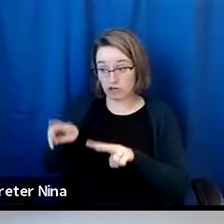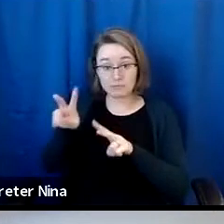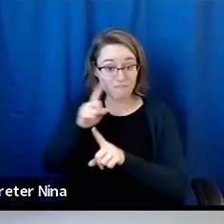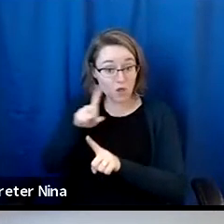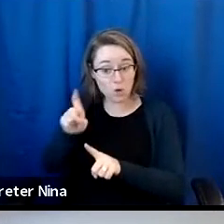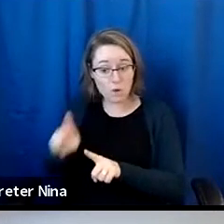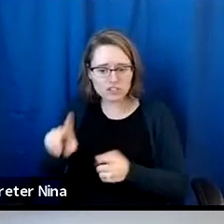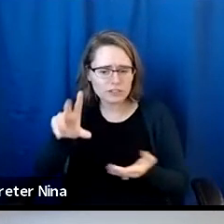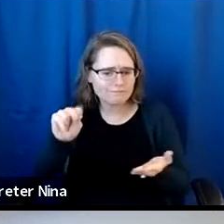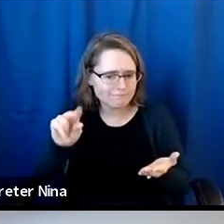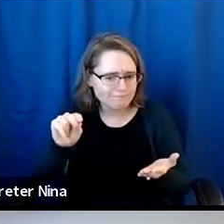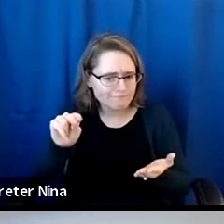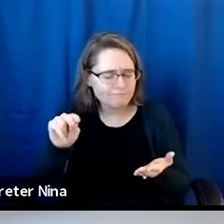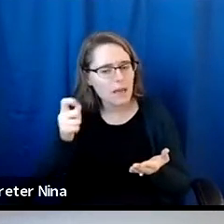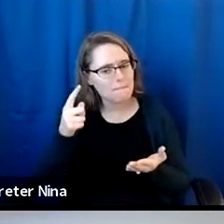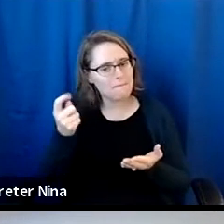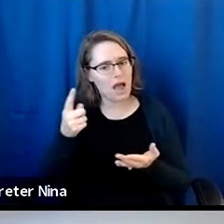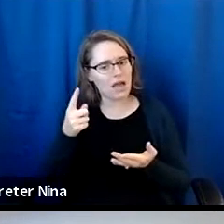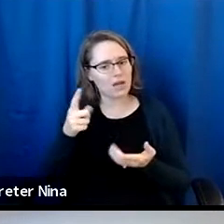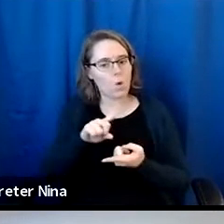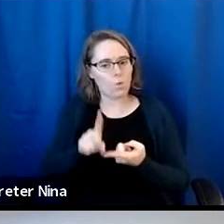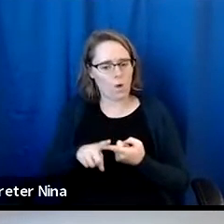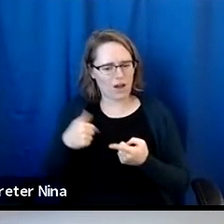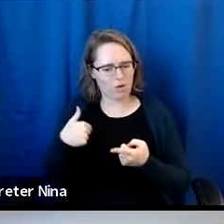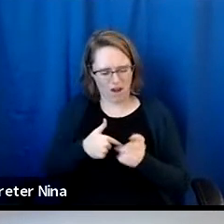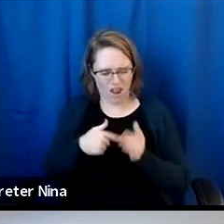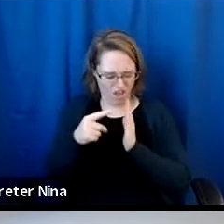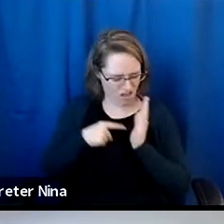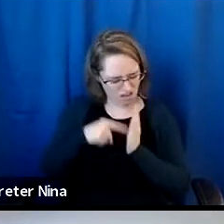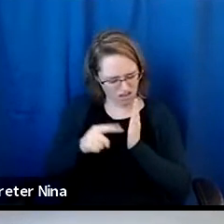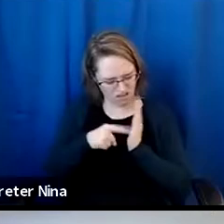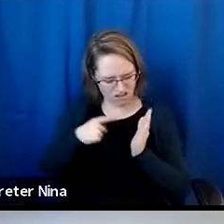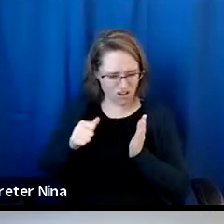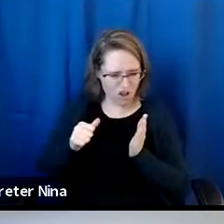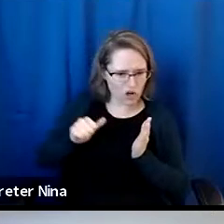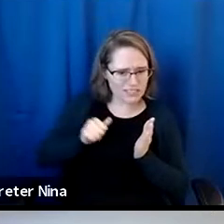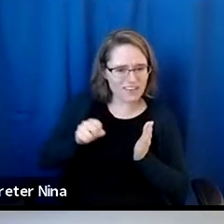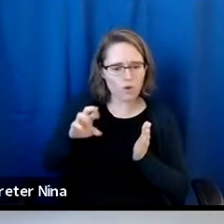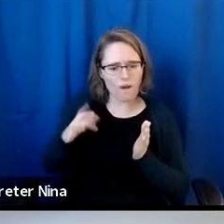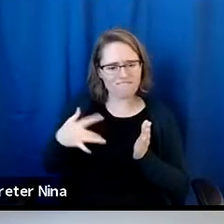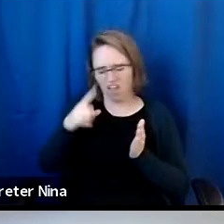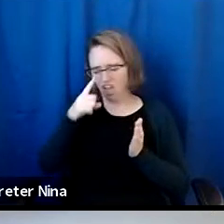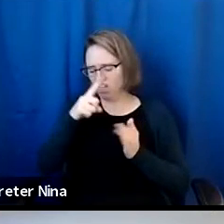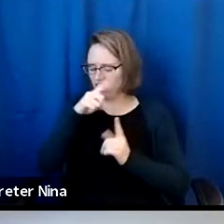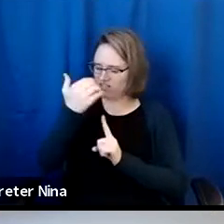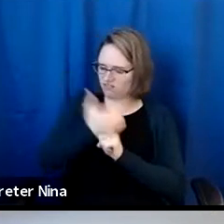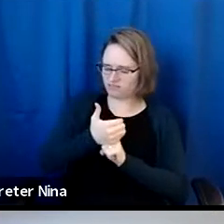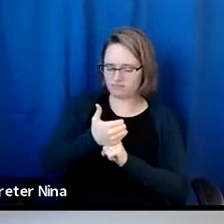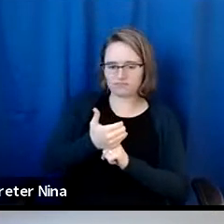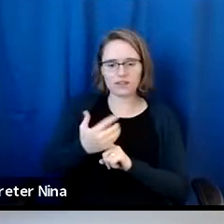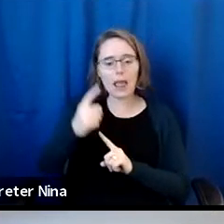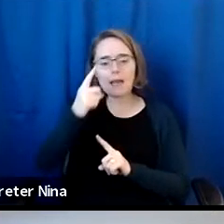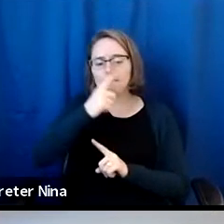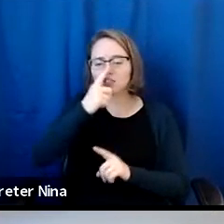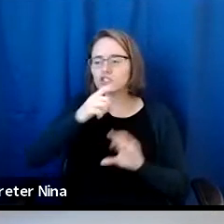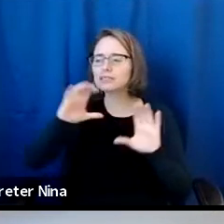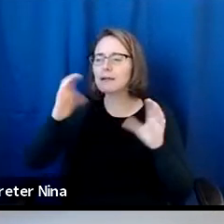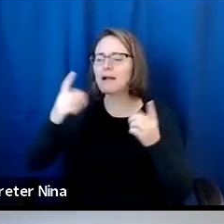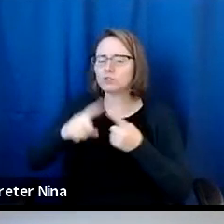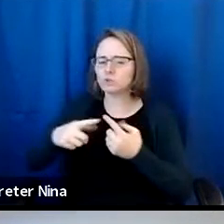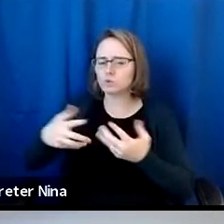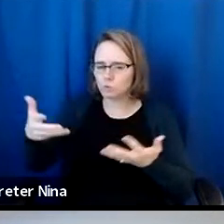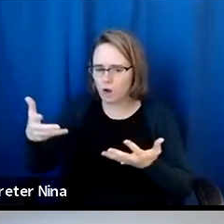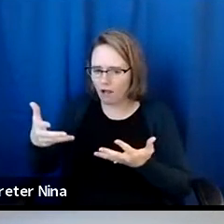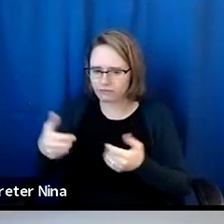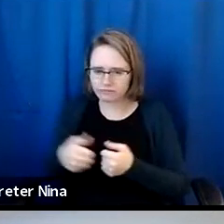think we ask our questions like when we beat up on ourselves or feel like imposters, well, imposters to what? Right? Because I'm